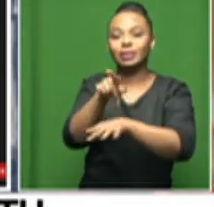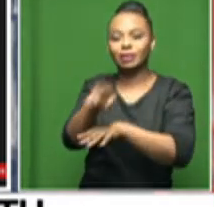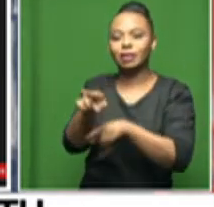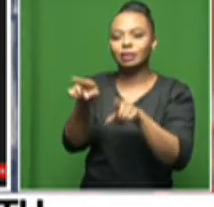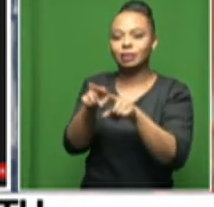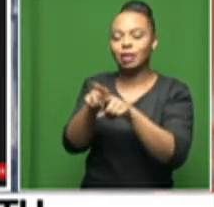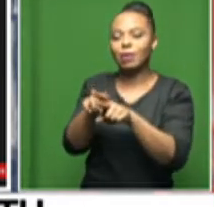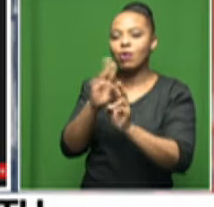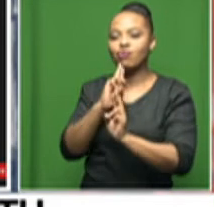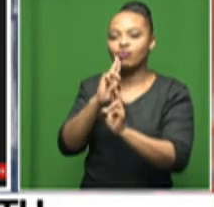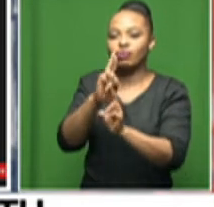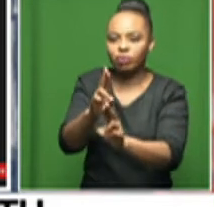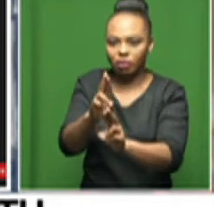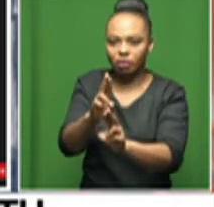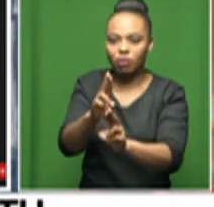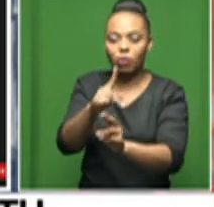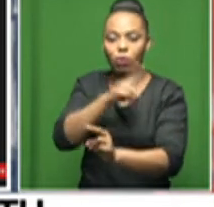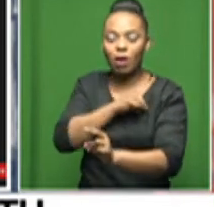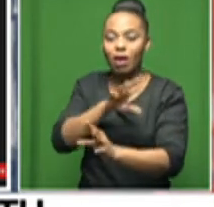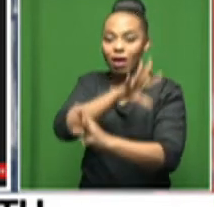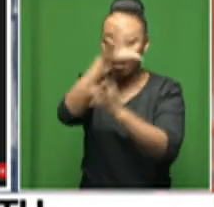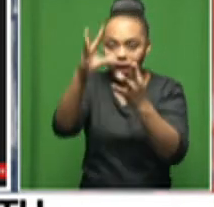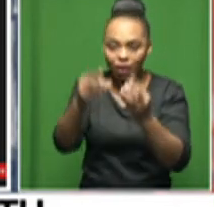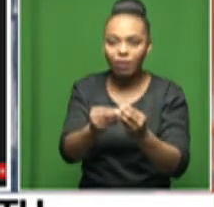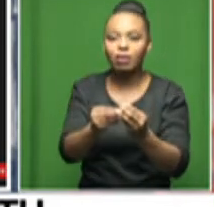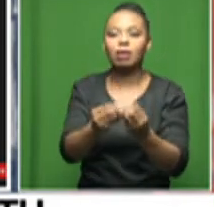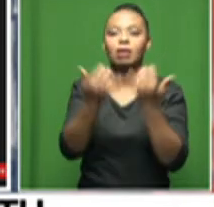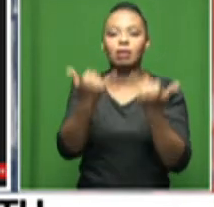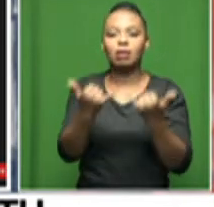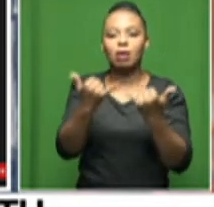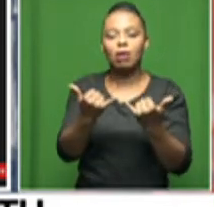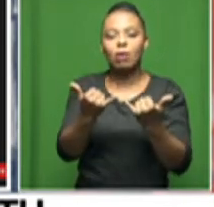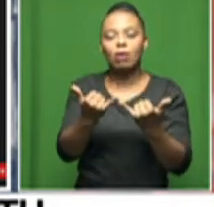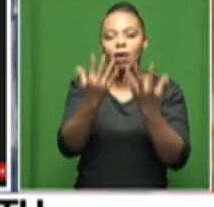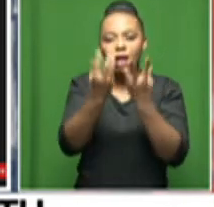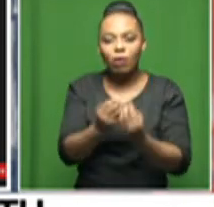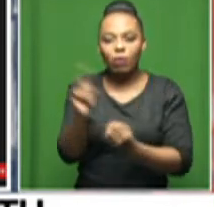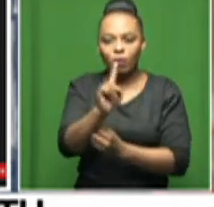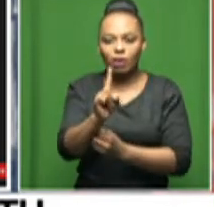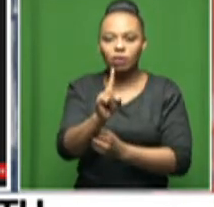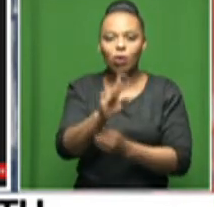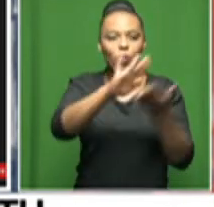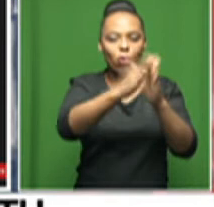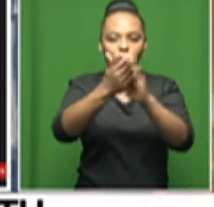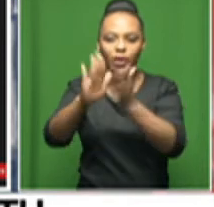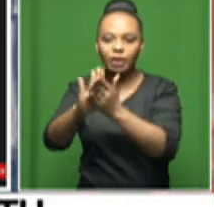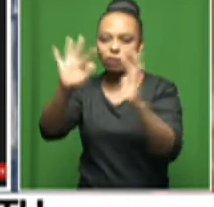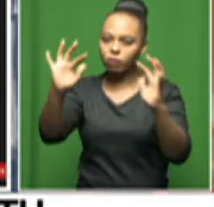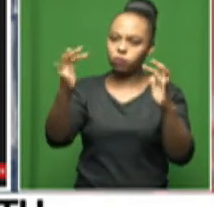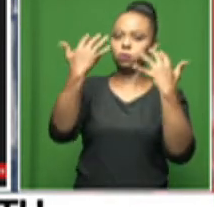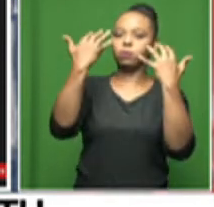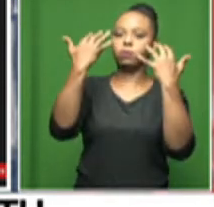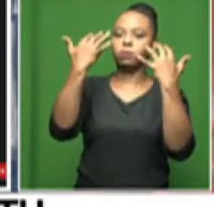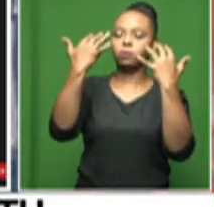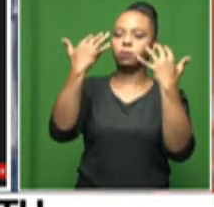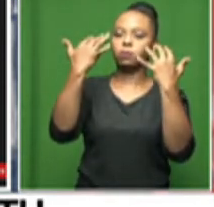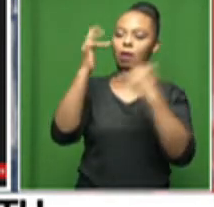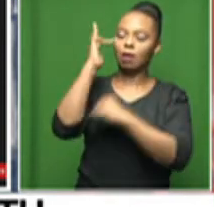the results. And all of this is coming out because we now have the whole community, the whole society has to having